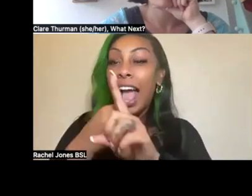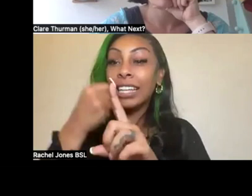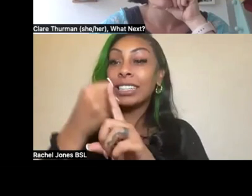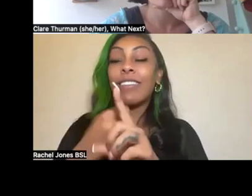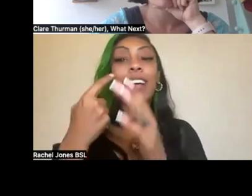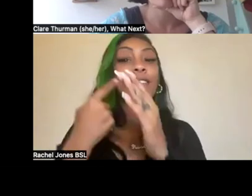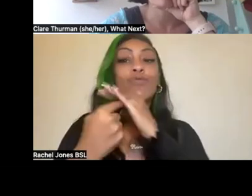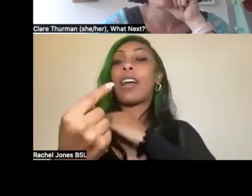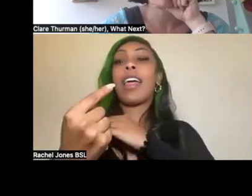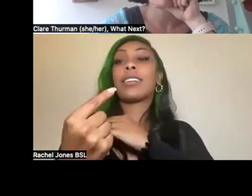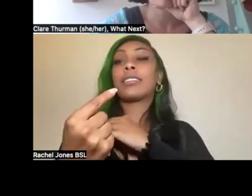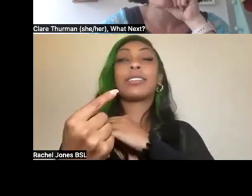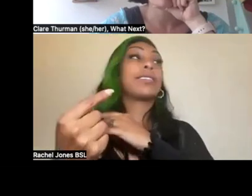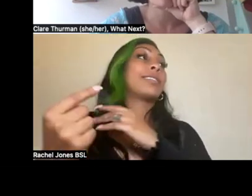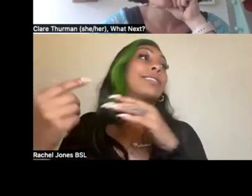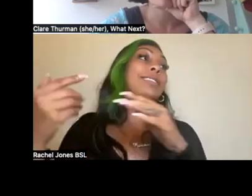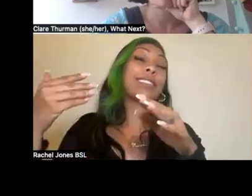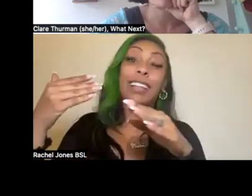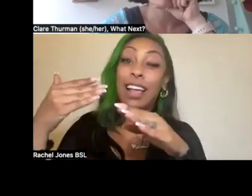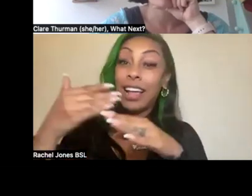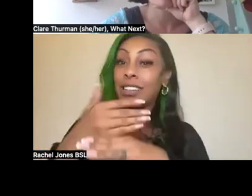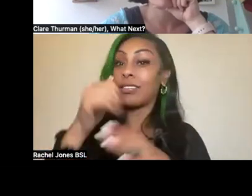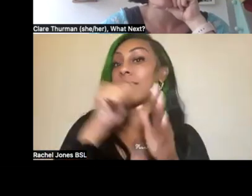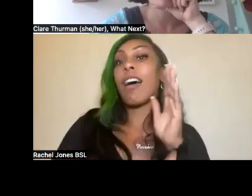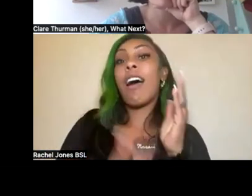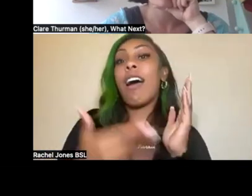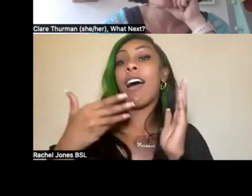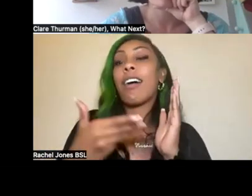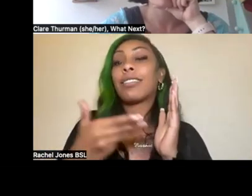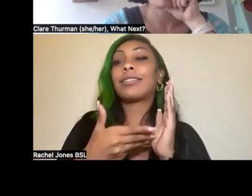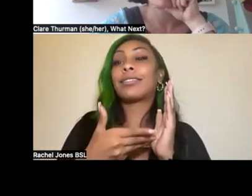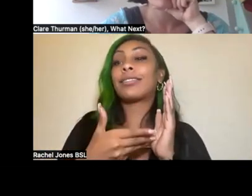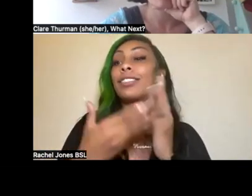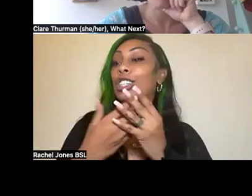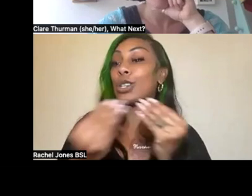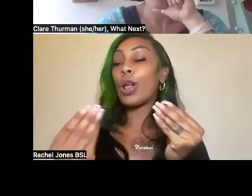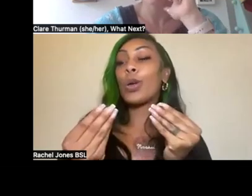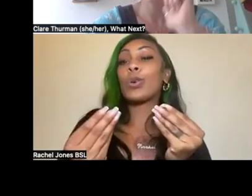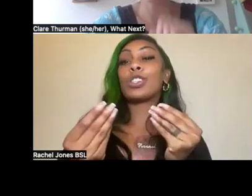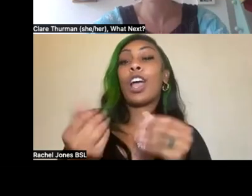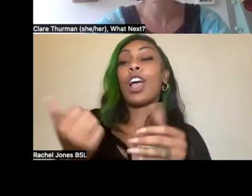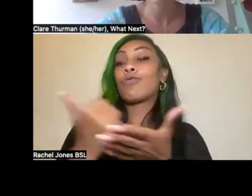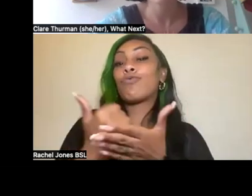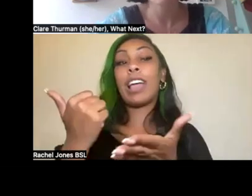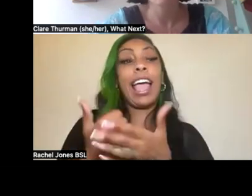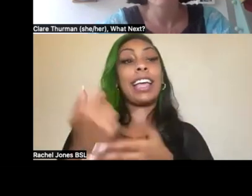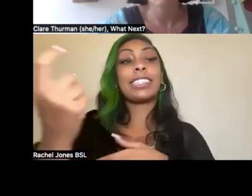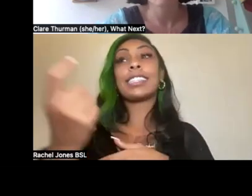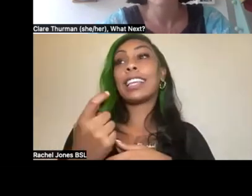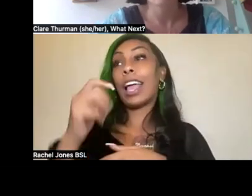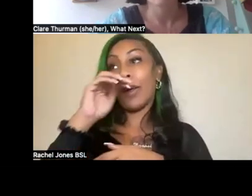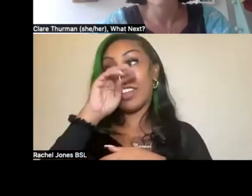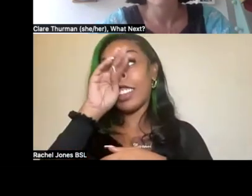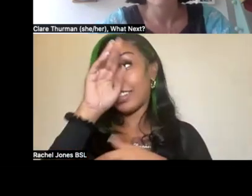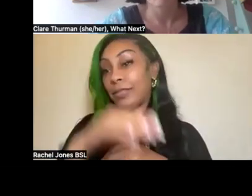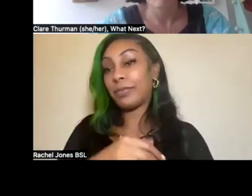a lot of them activators in those solutions, will be a really great outcome. And we're up for facilitating that